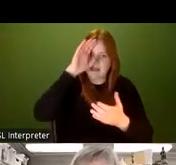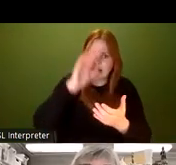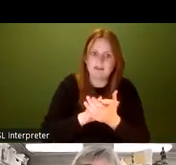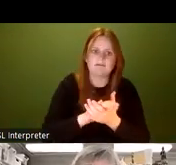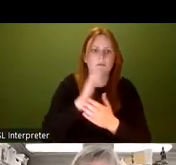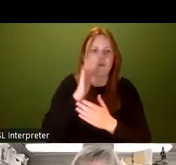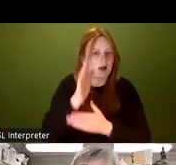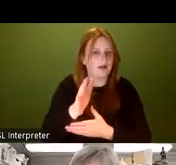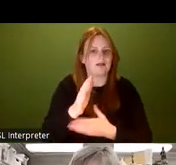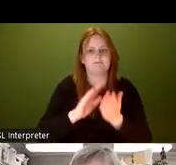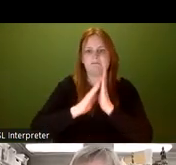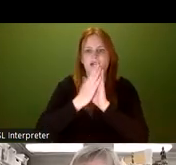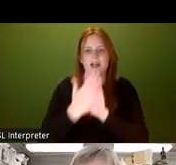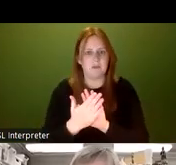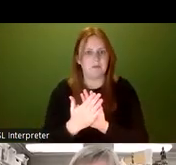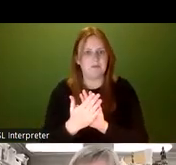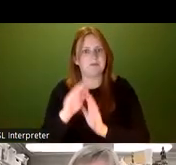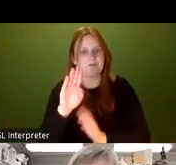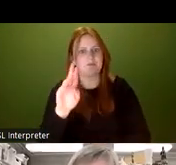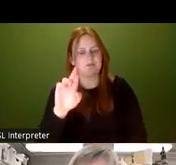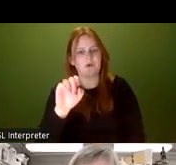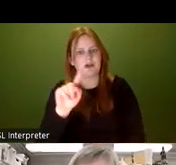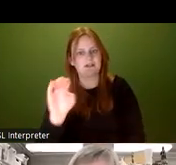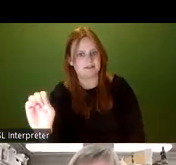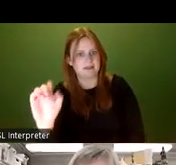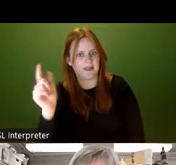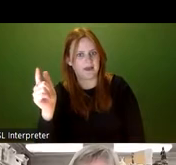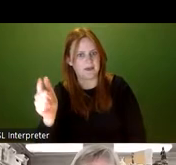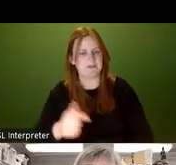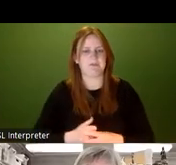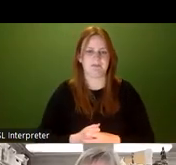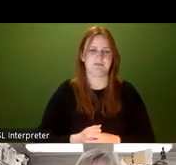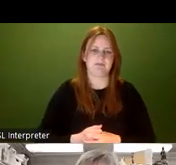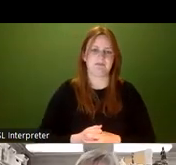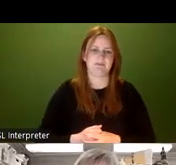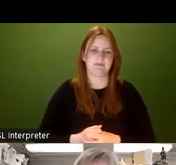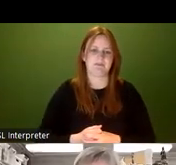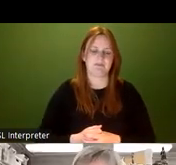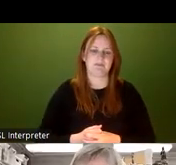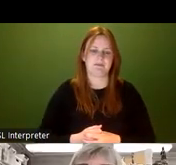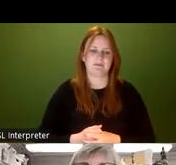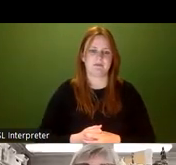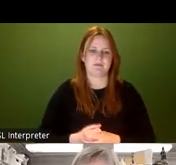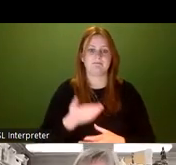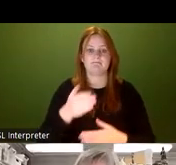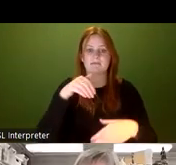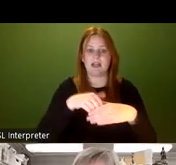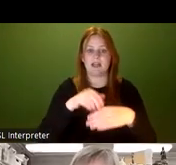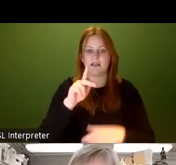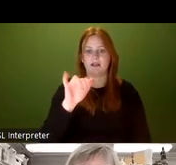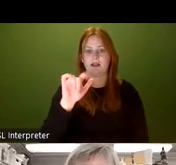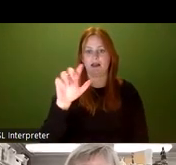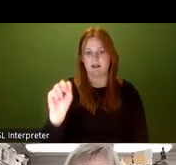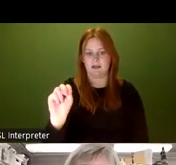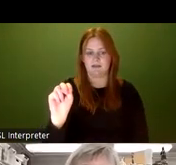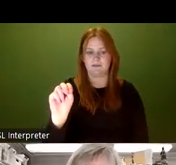to be bronze afterwards. And there it is in the kiln. So I knew they had